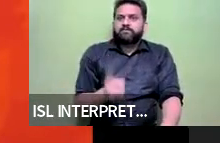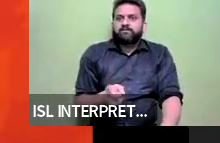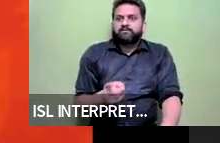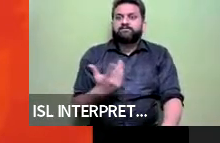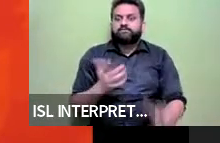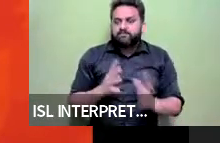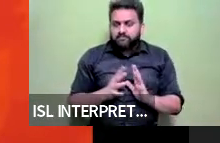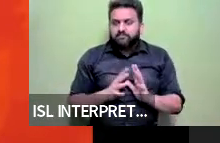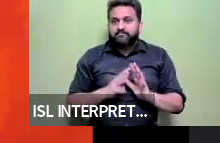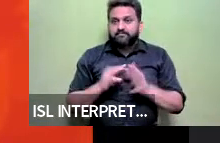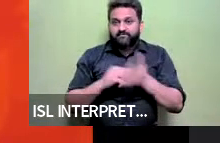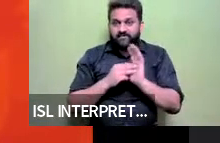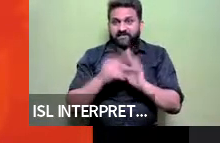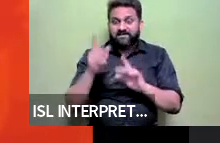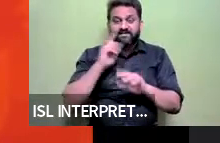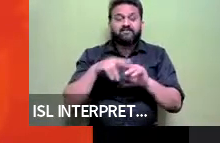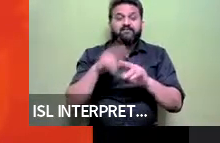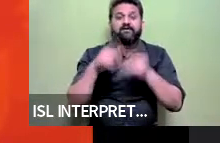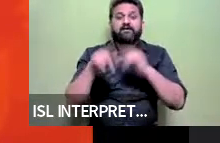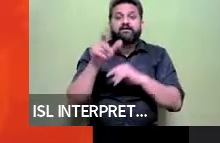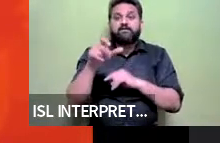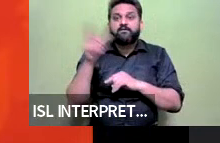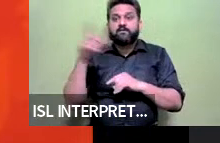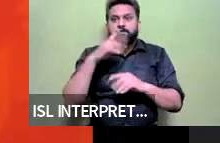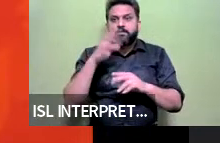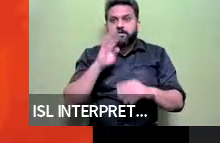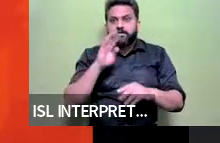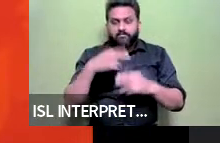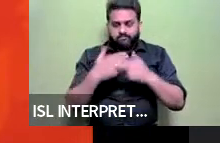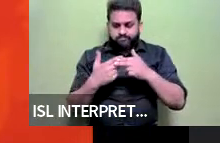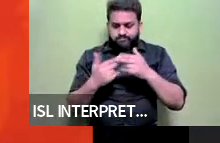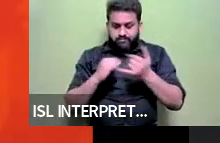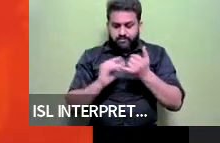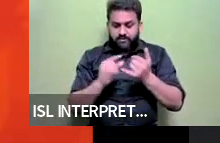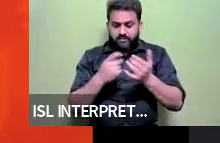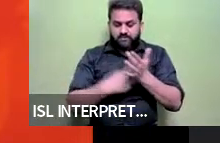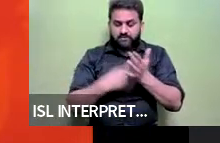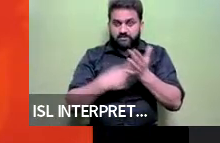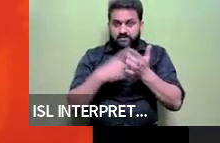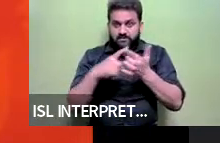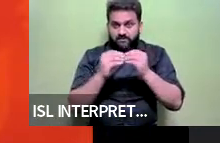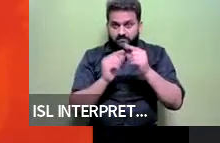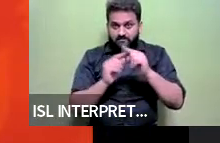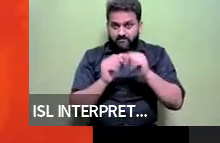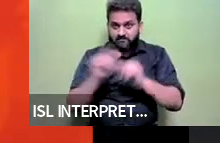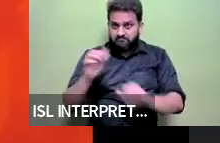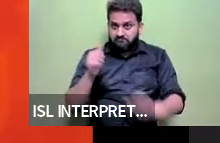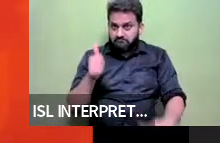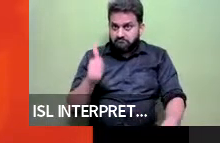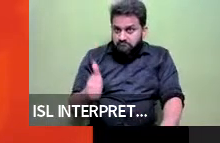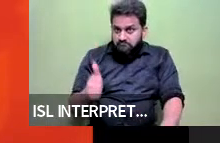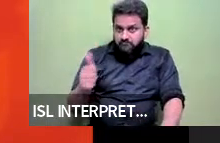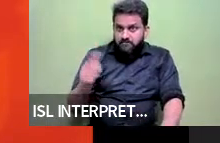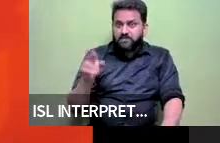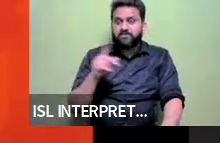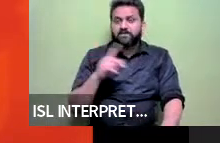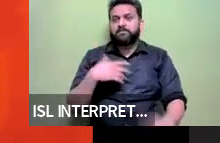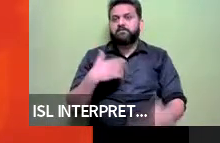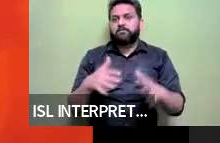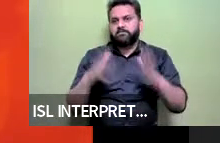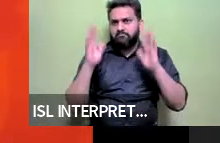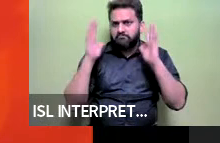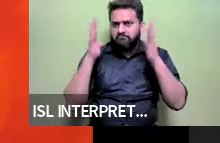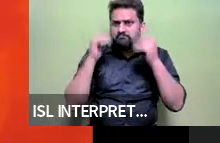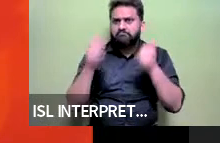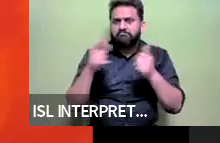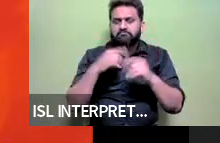time. So if somebody is doing a very good sur-rebuttal, after the rebuttal, then we should appreciate, and they really